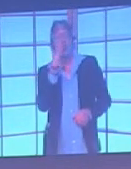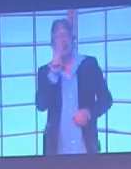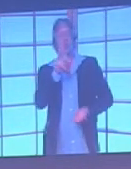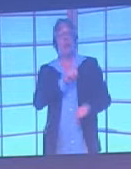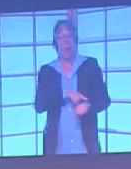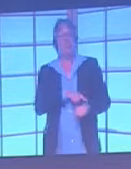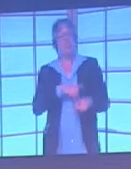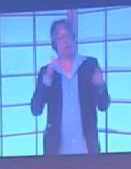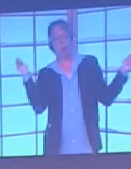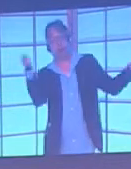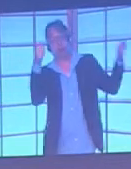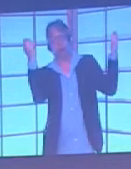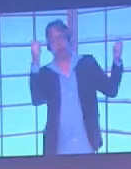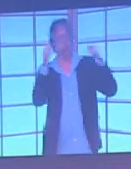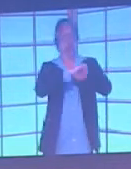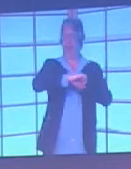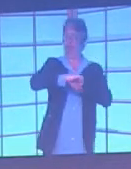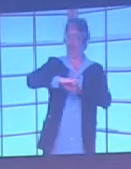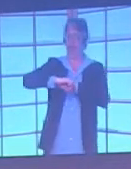was introduced at the Stadion